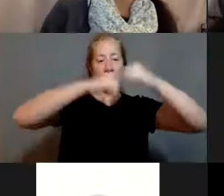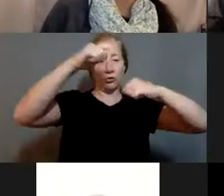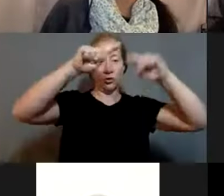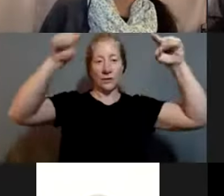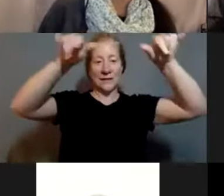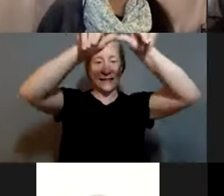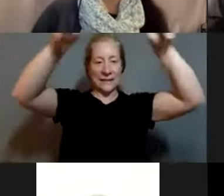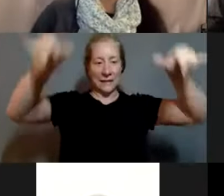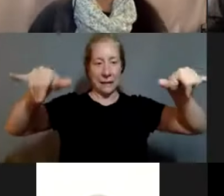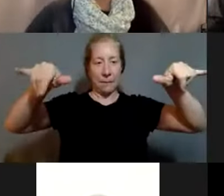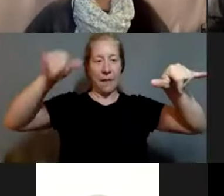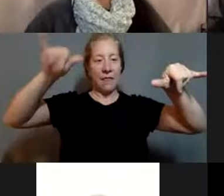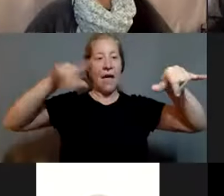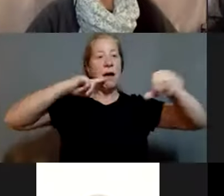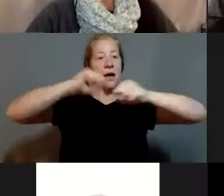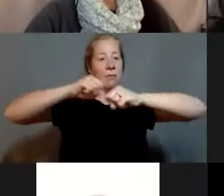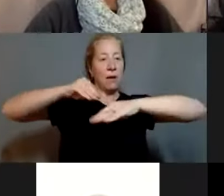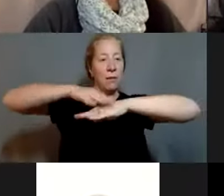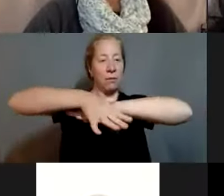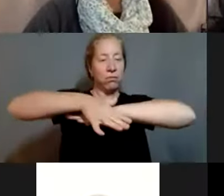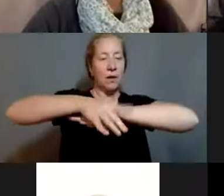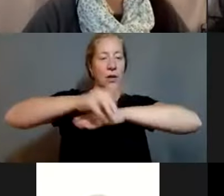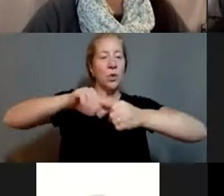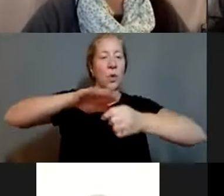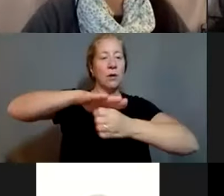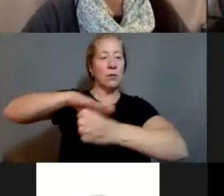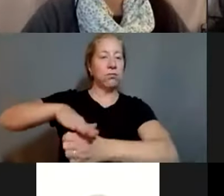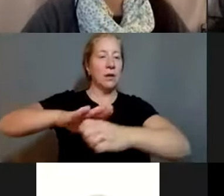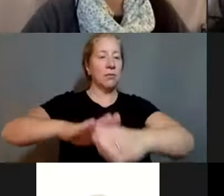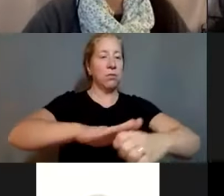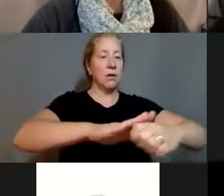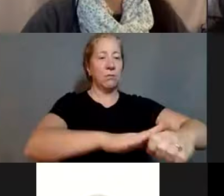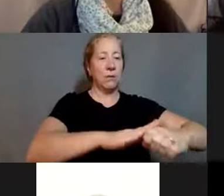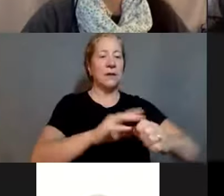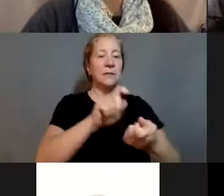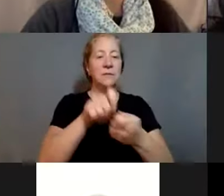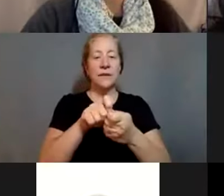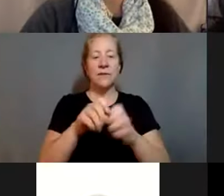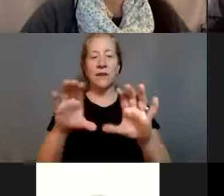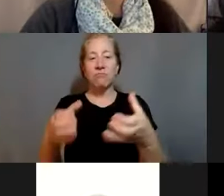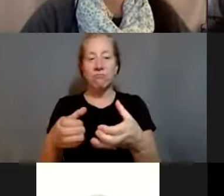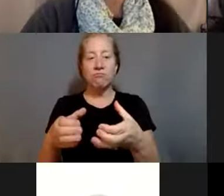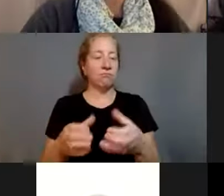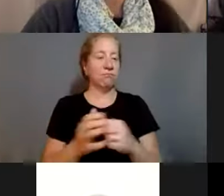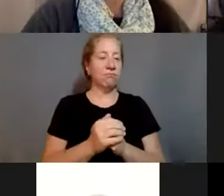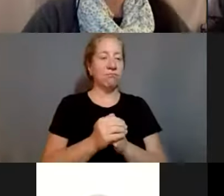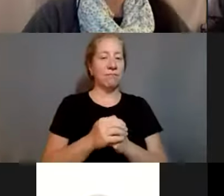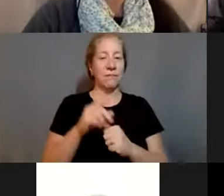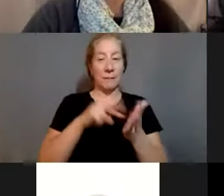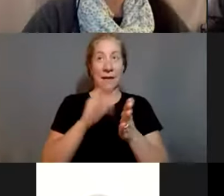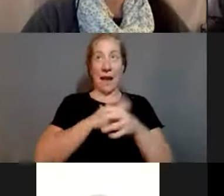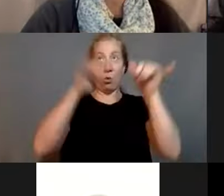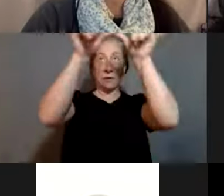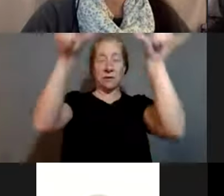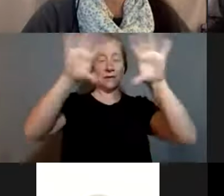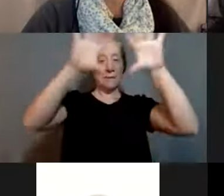it unfair and disadvantage those children and individuals. And as a system, we have to address